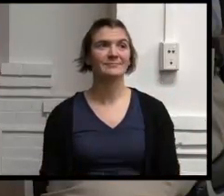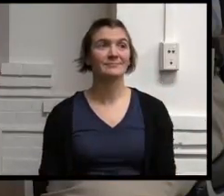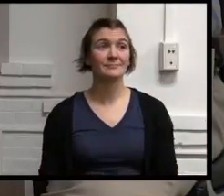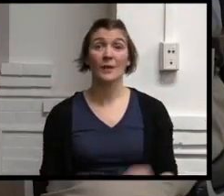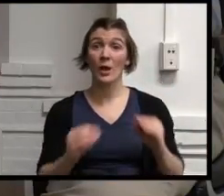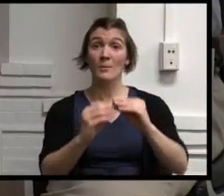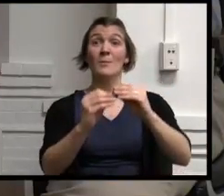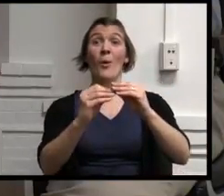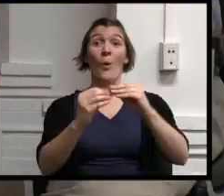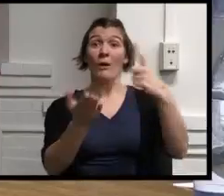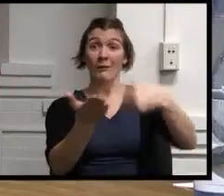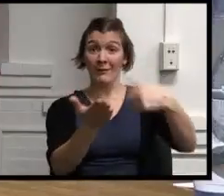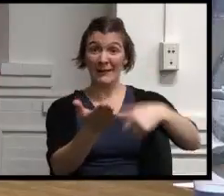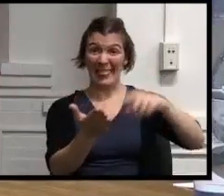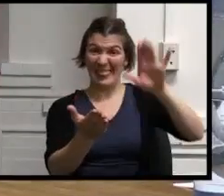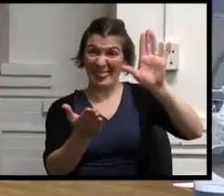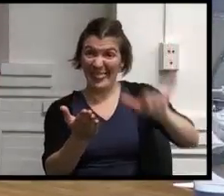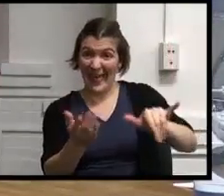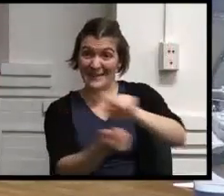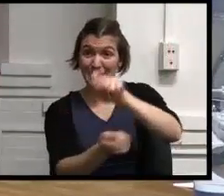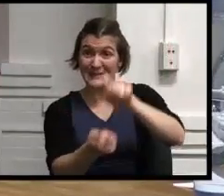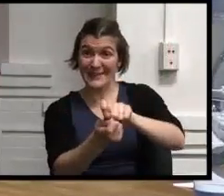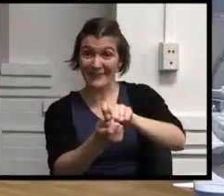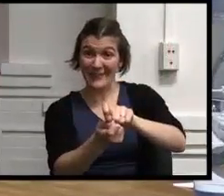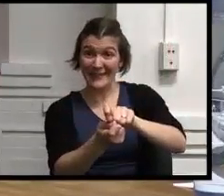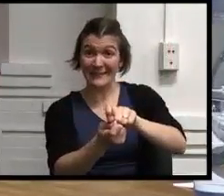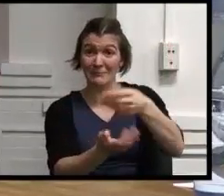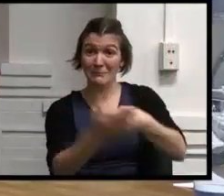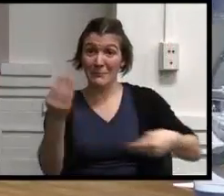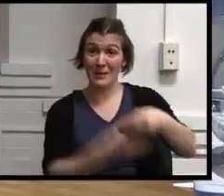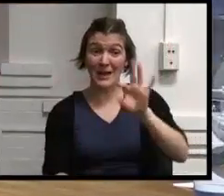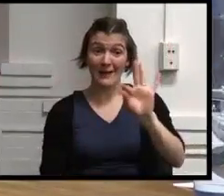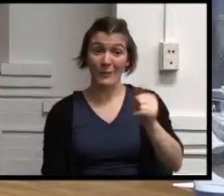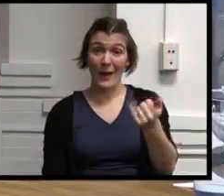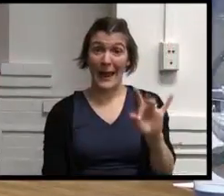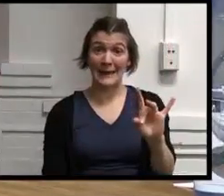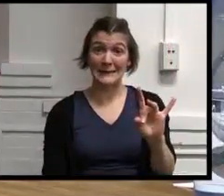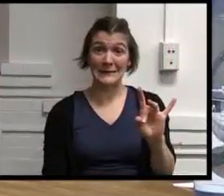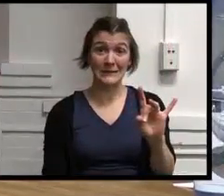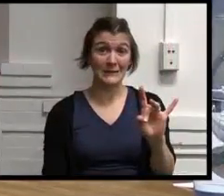Is there any further discussion about the FY18 budget?